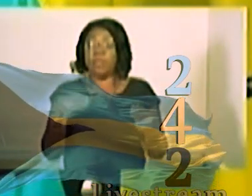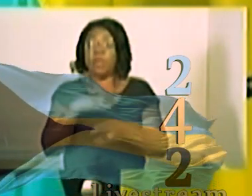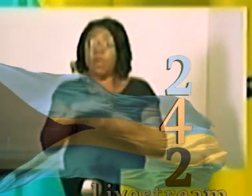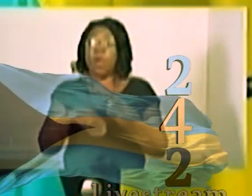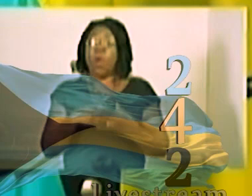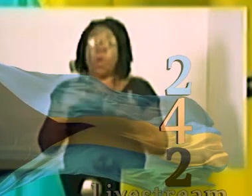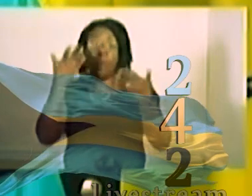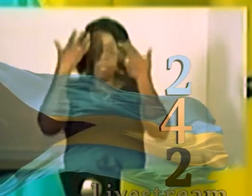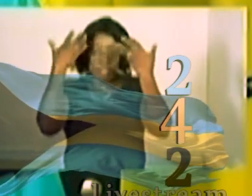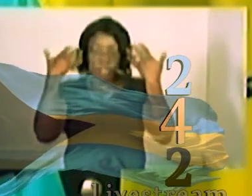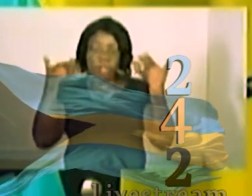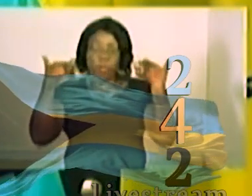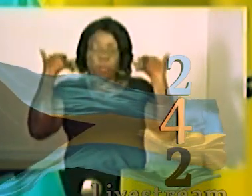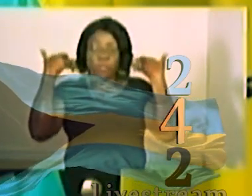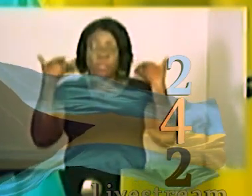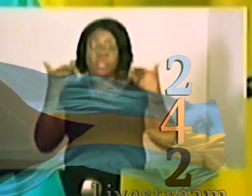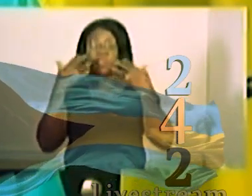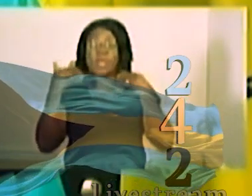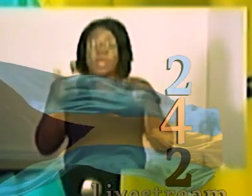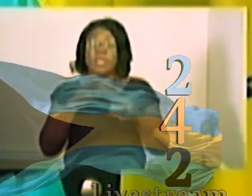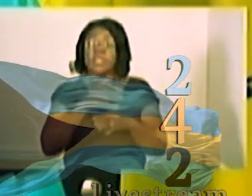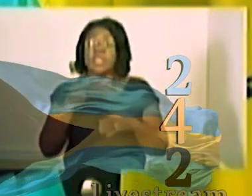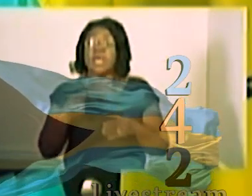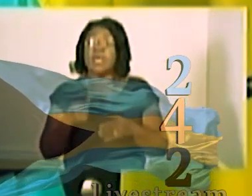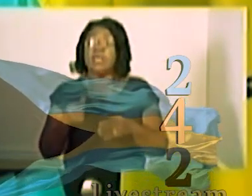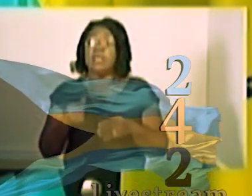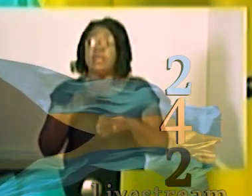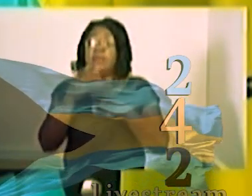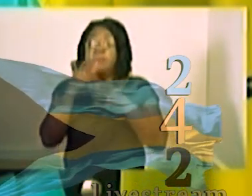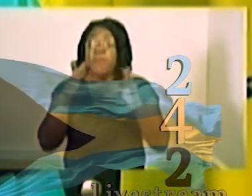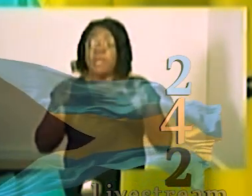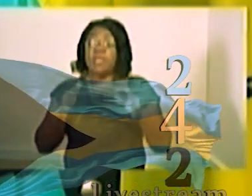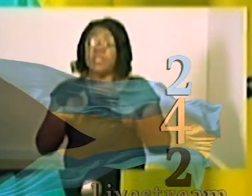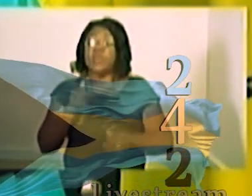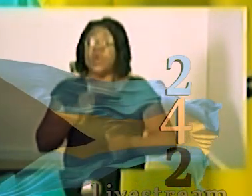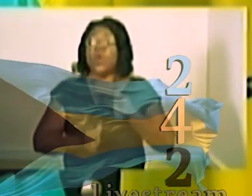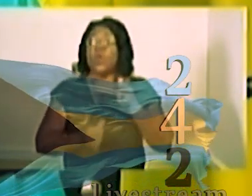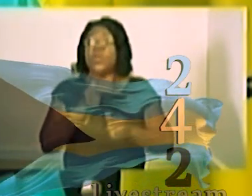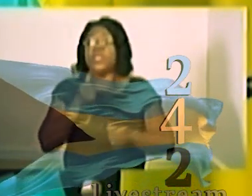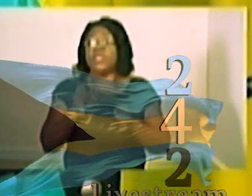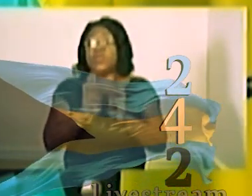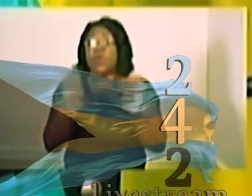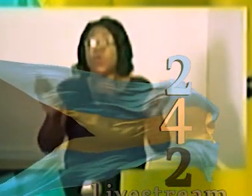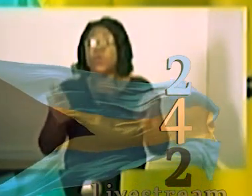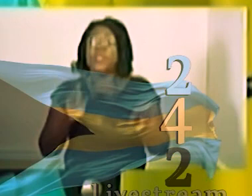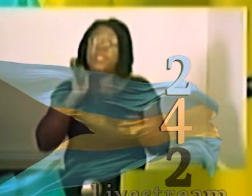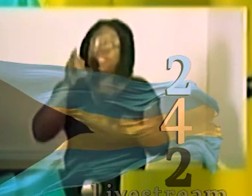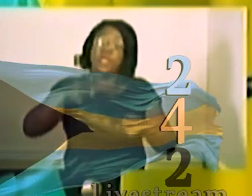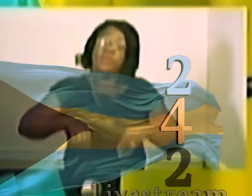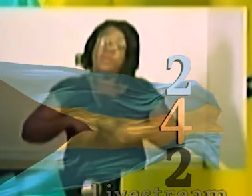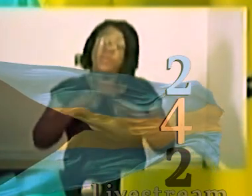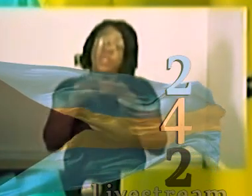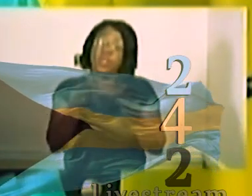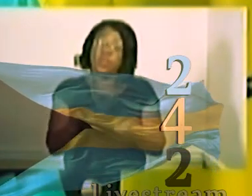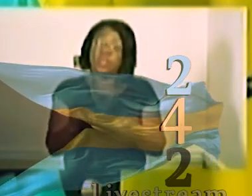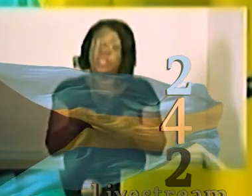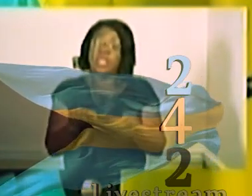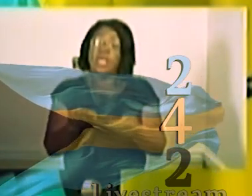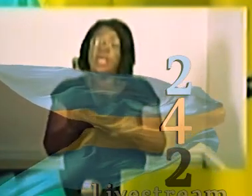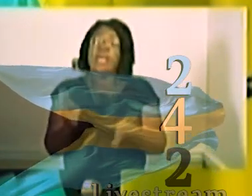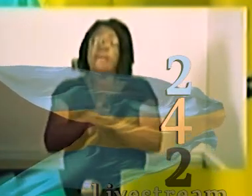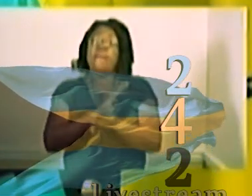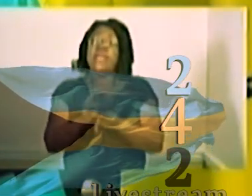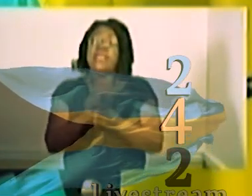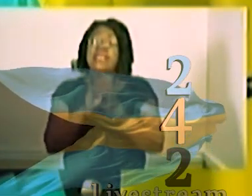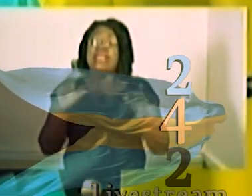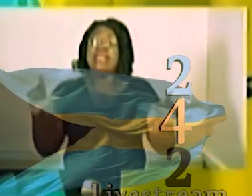All salons, spas, and parlors wishing to open should produce a current business